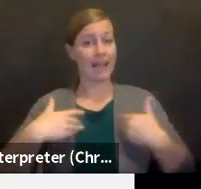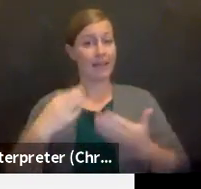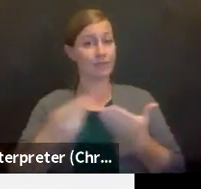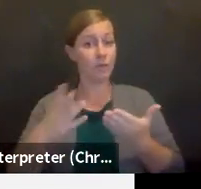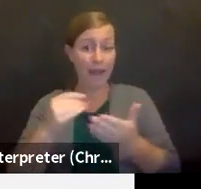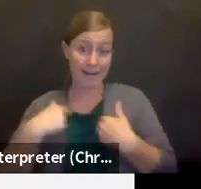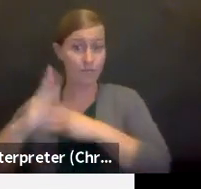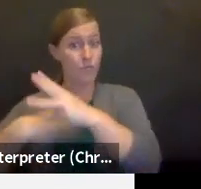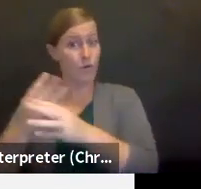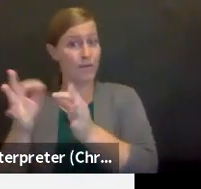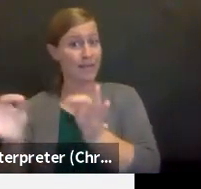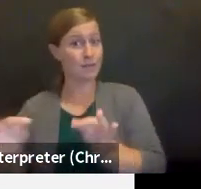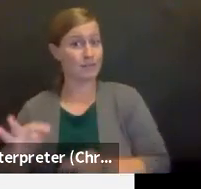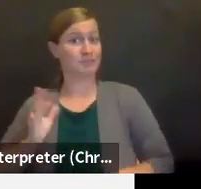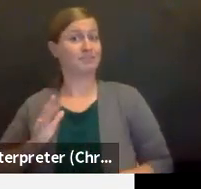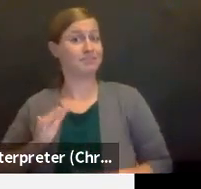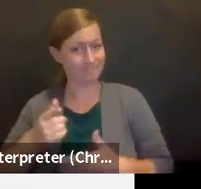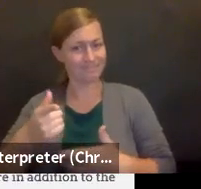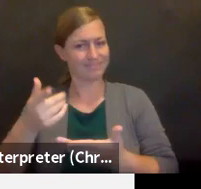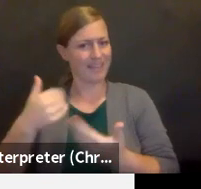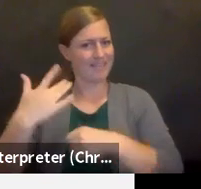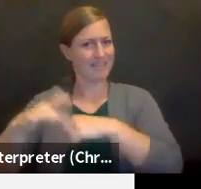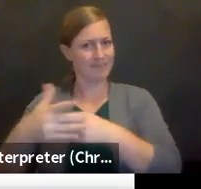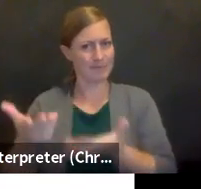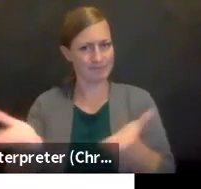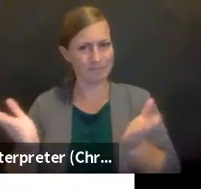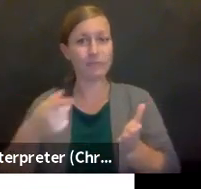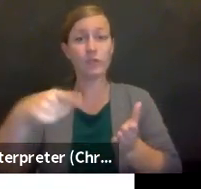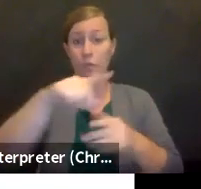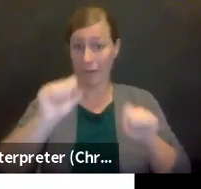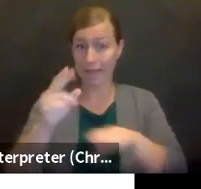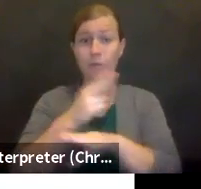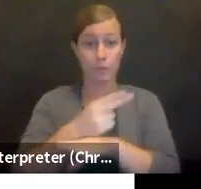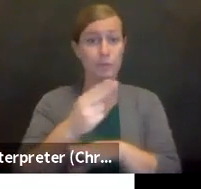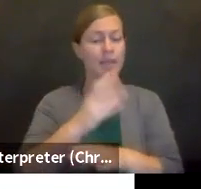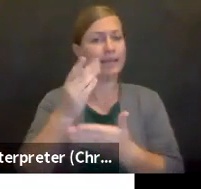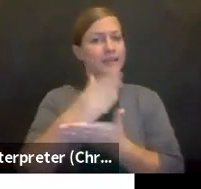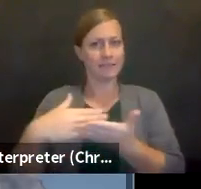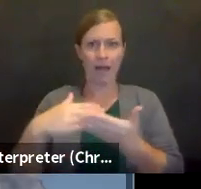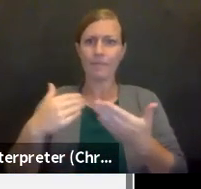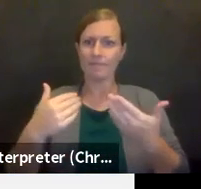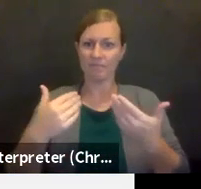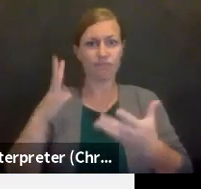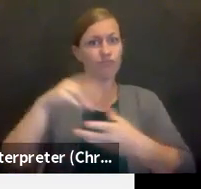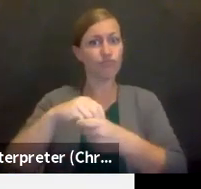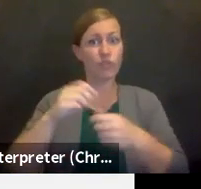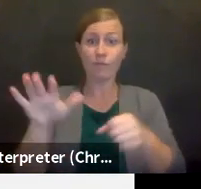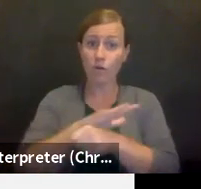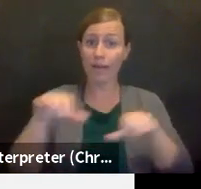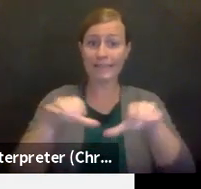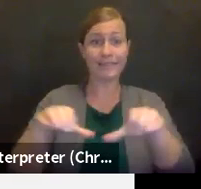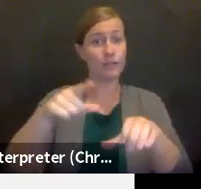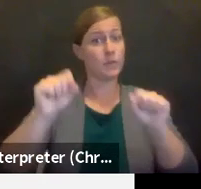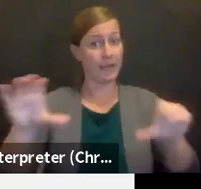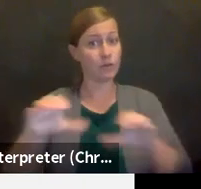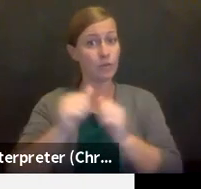languages. So these are there for you. These are for you to use, and some of them are full activities you can do with your students. So